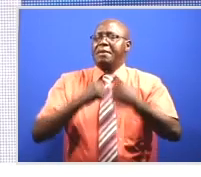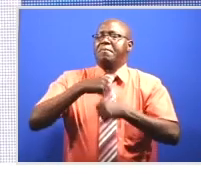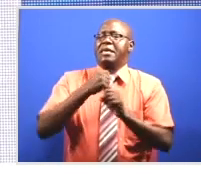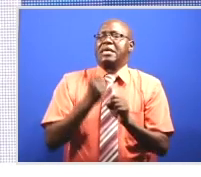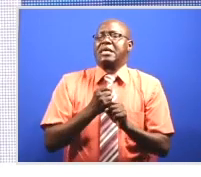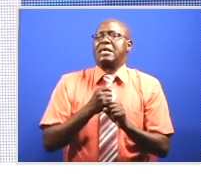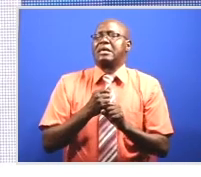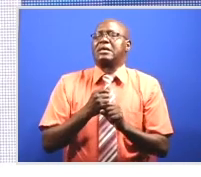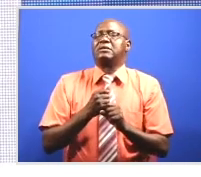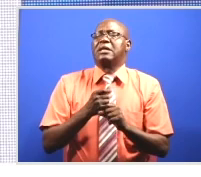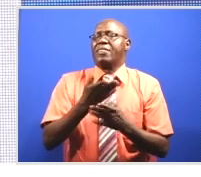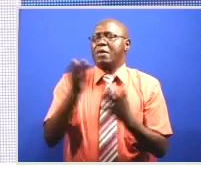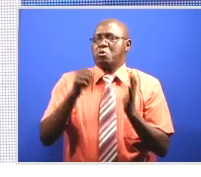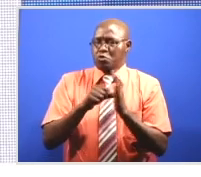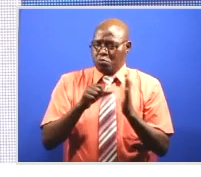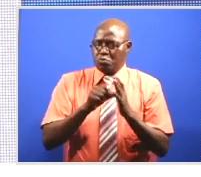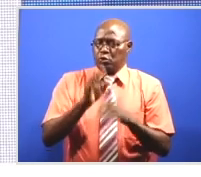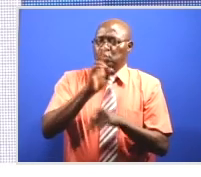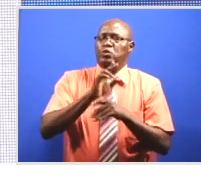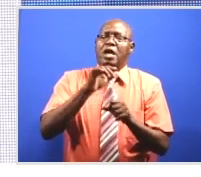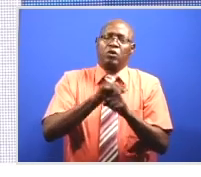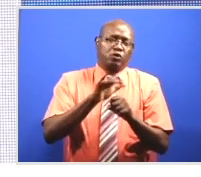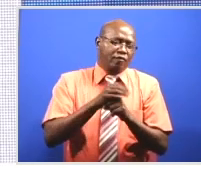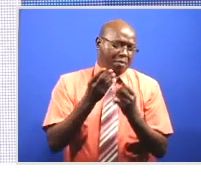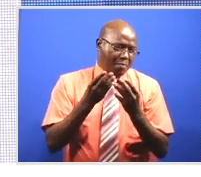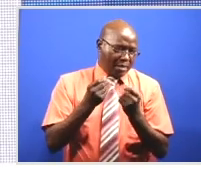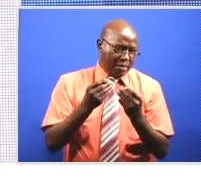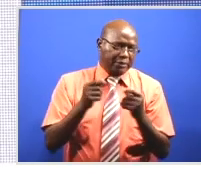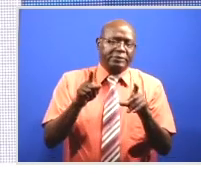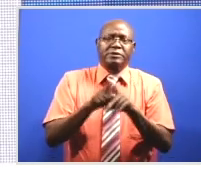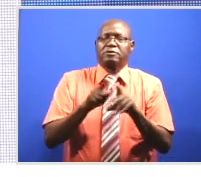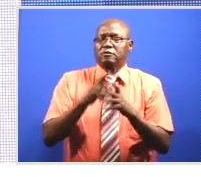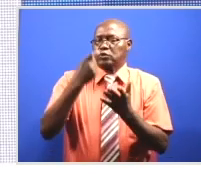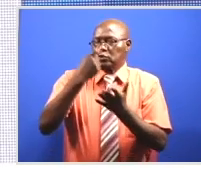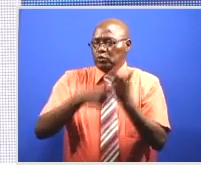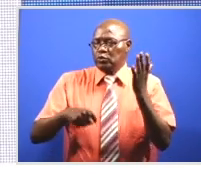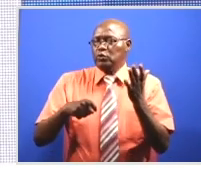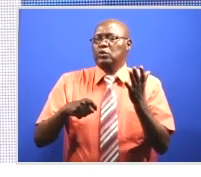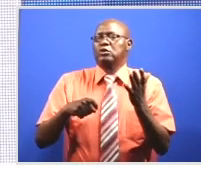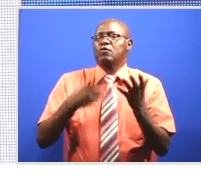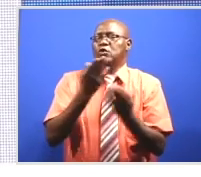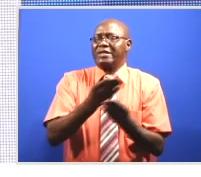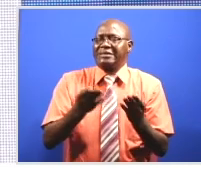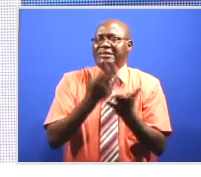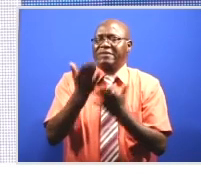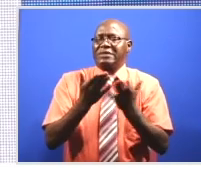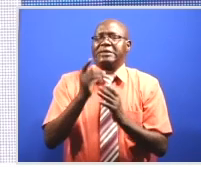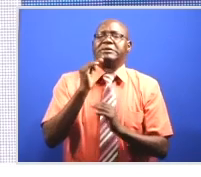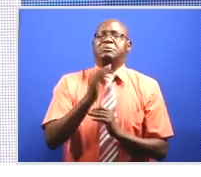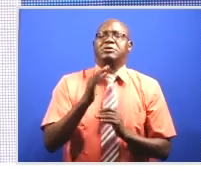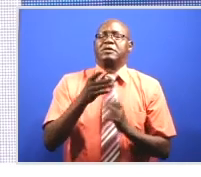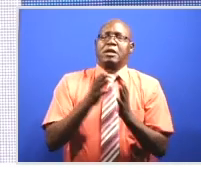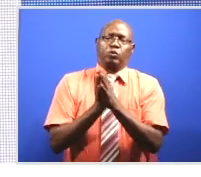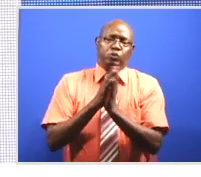a lot of money on longer routes, while at the same time pay dearly for the cost of goods and services. Analyst Diana brings us this